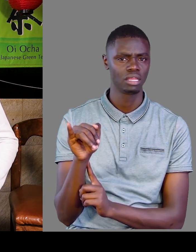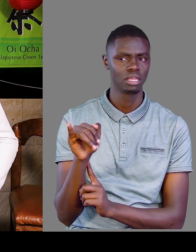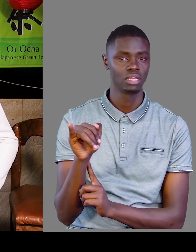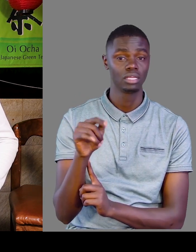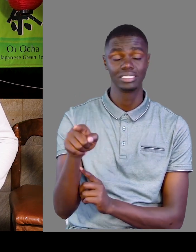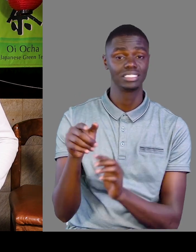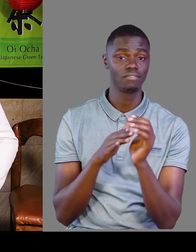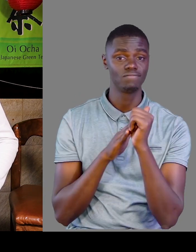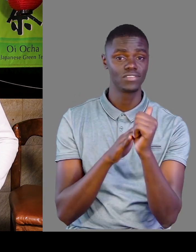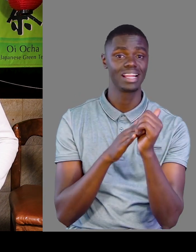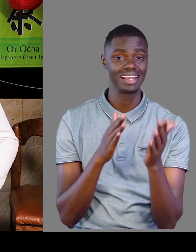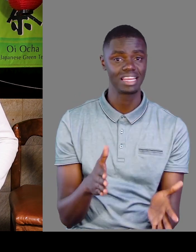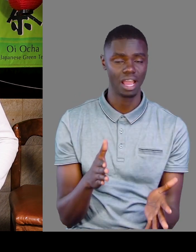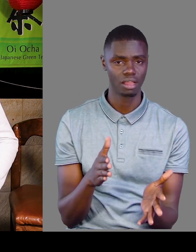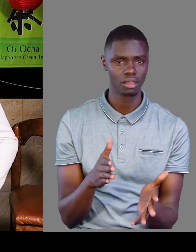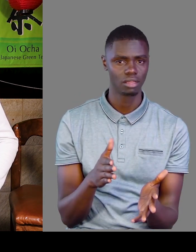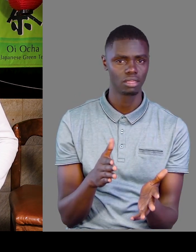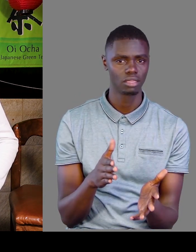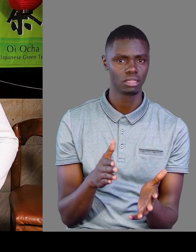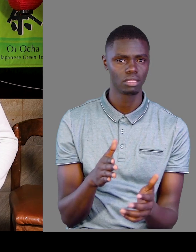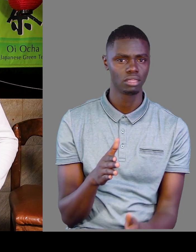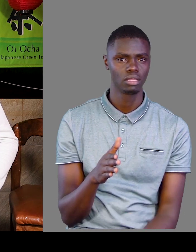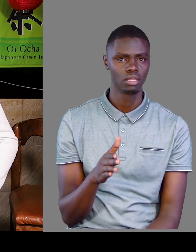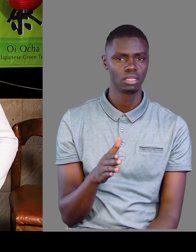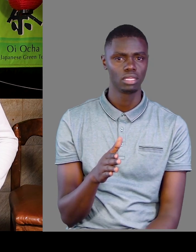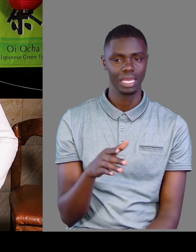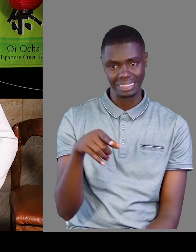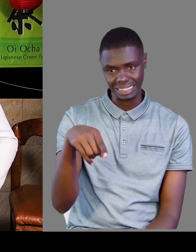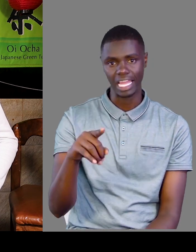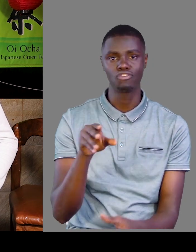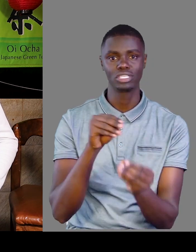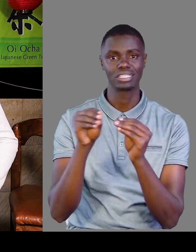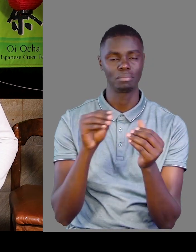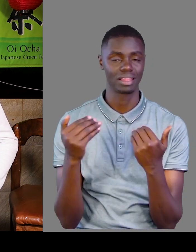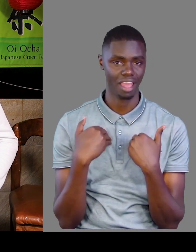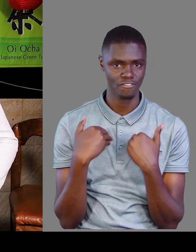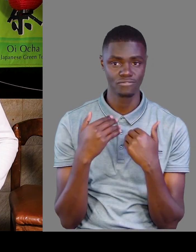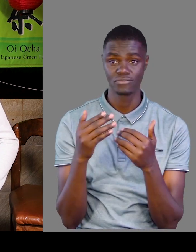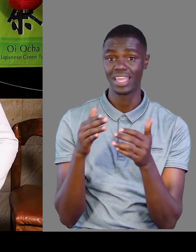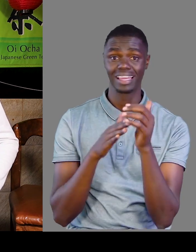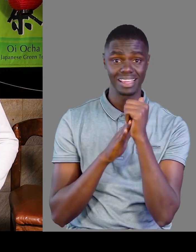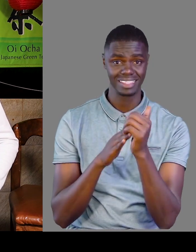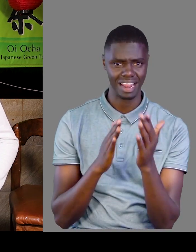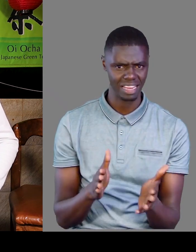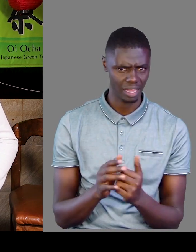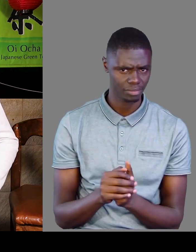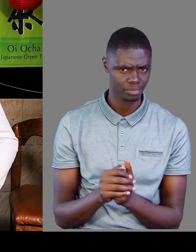Kim ni leader wa hiyo organization. Yeah, but it's a person living with disability. Yeah. But he's a